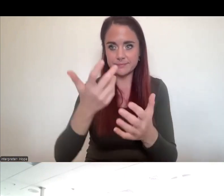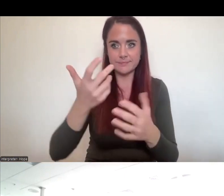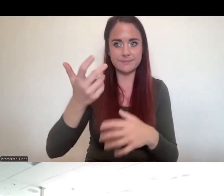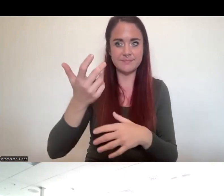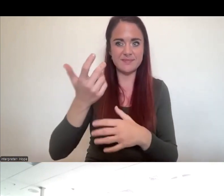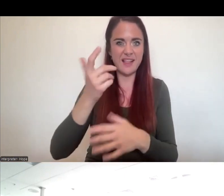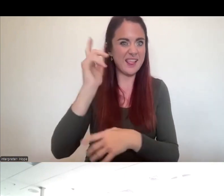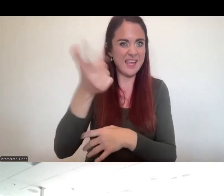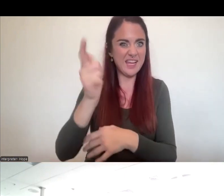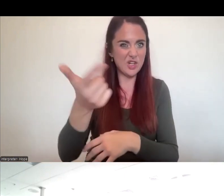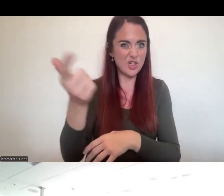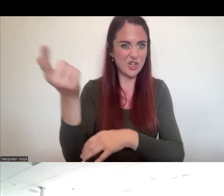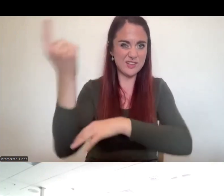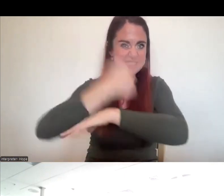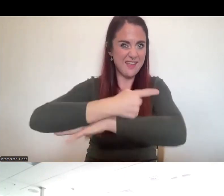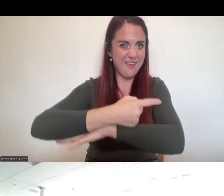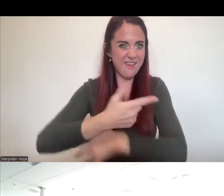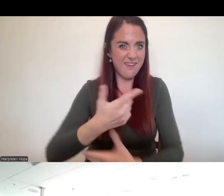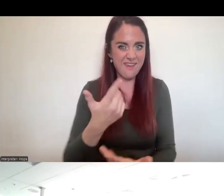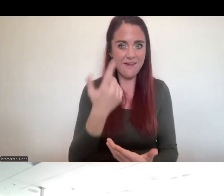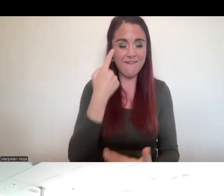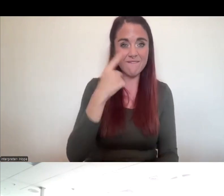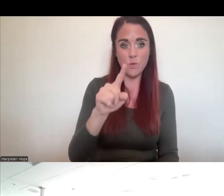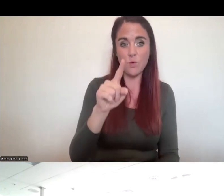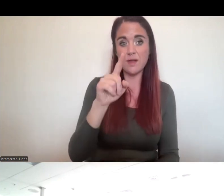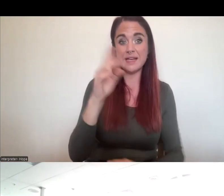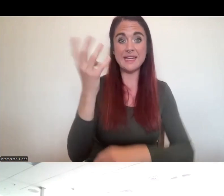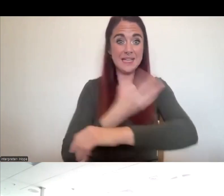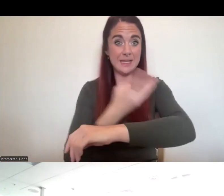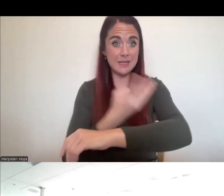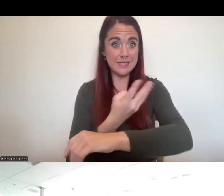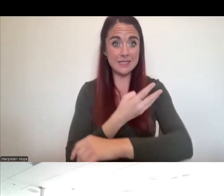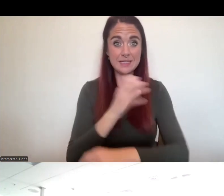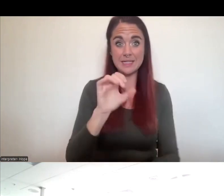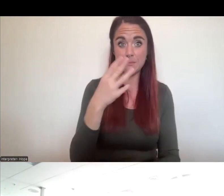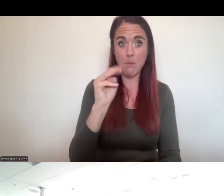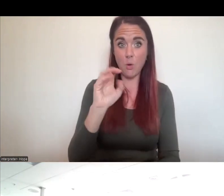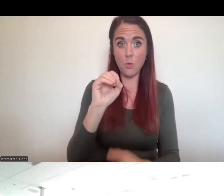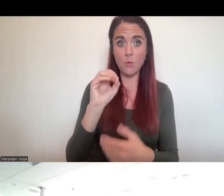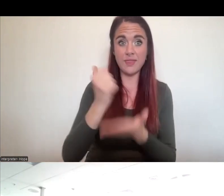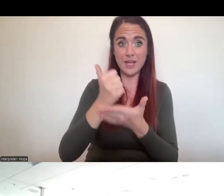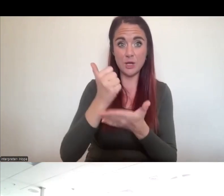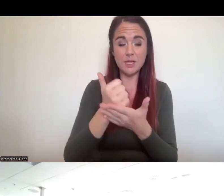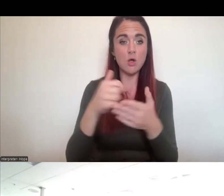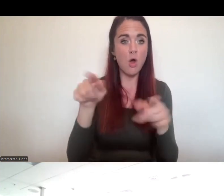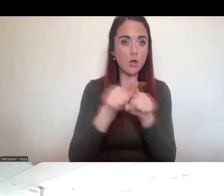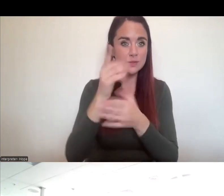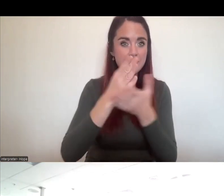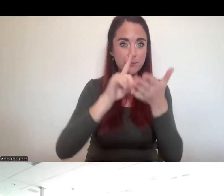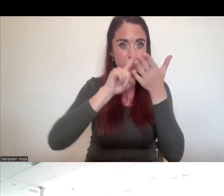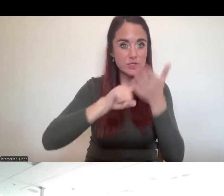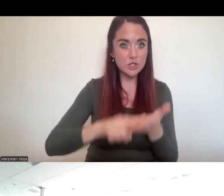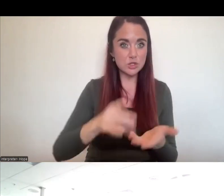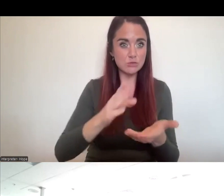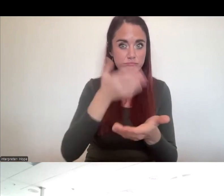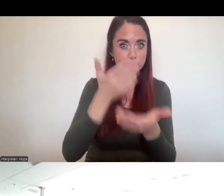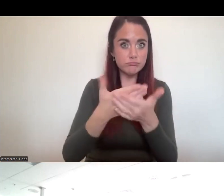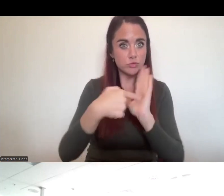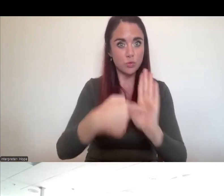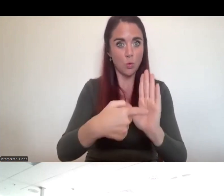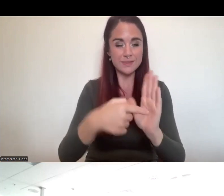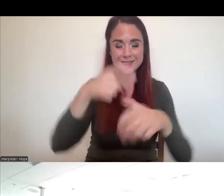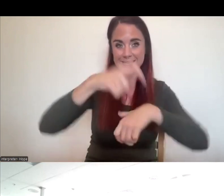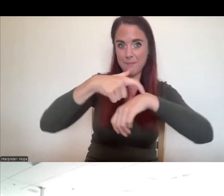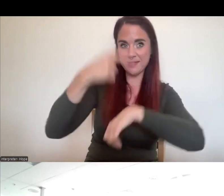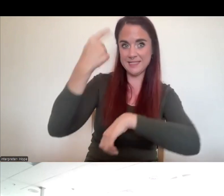the day. So for chemotherapy, are also some studies showing that depending on the time of the day that you deliver the therapy, this